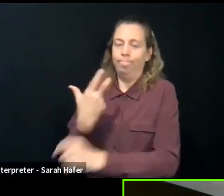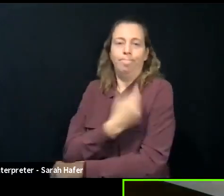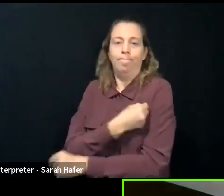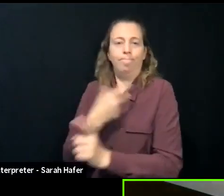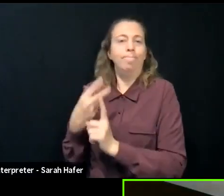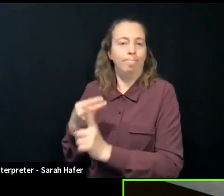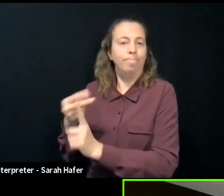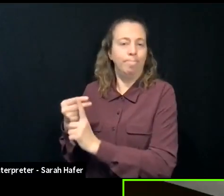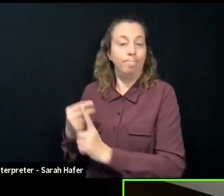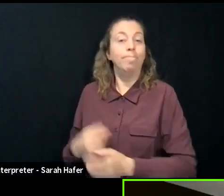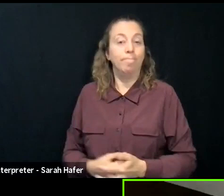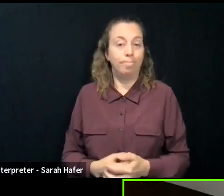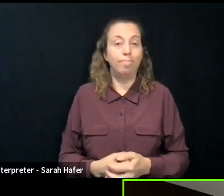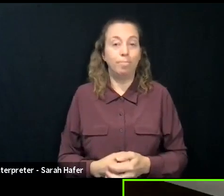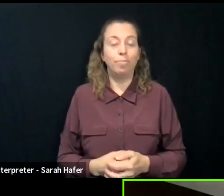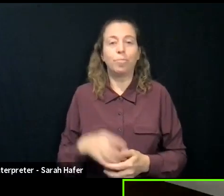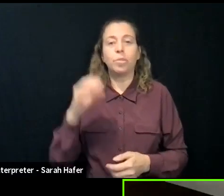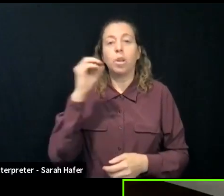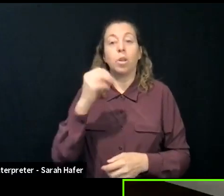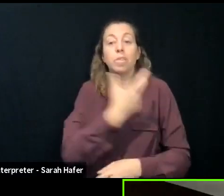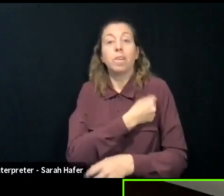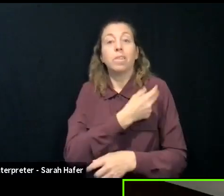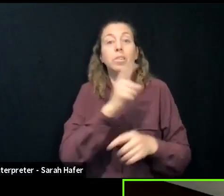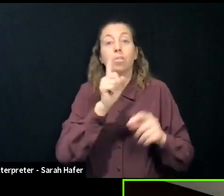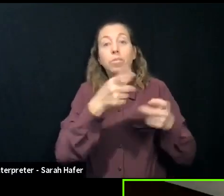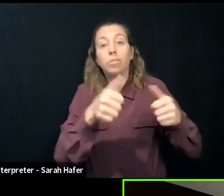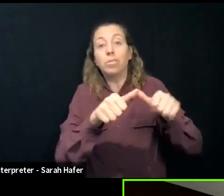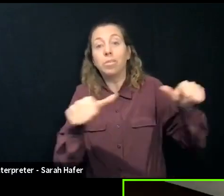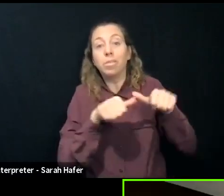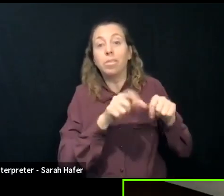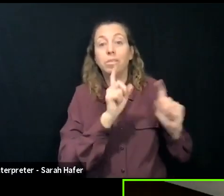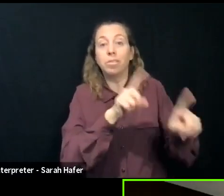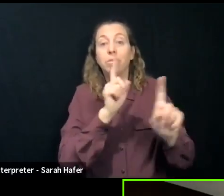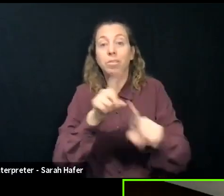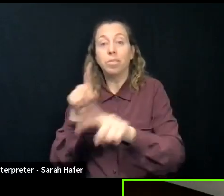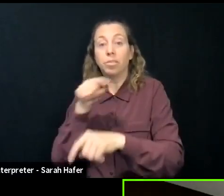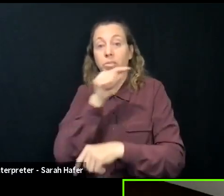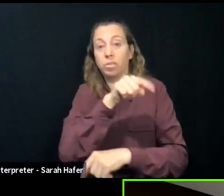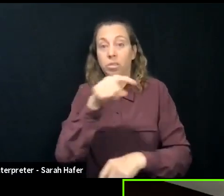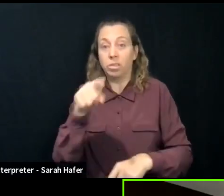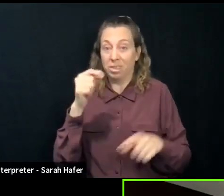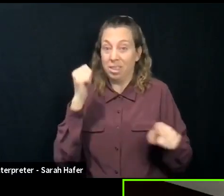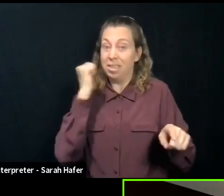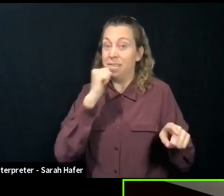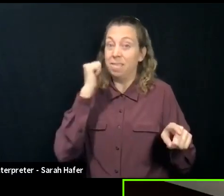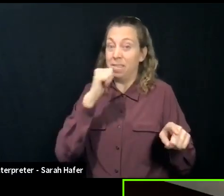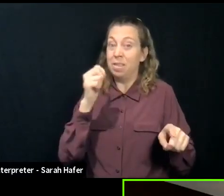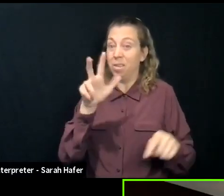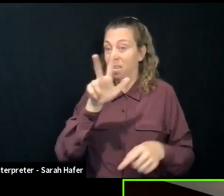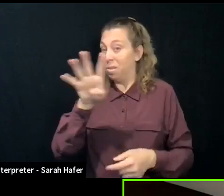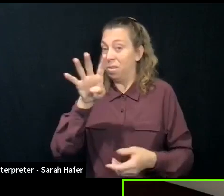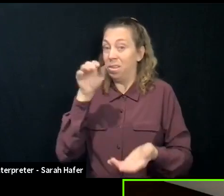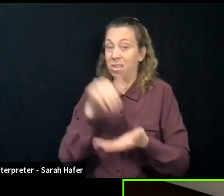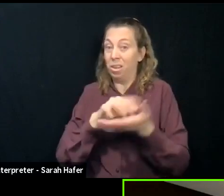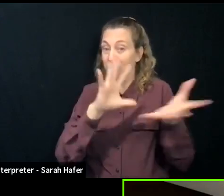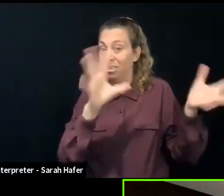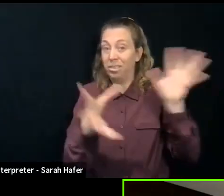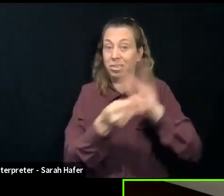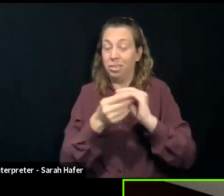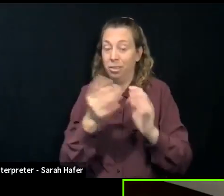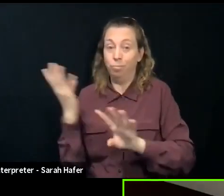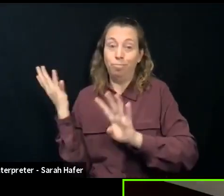administering an average of 34,000 doses of COVID-19 vaccine every day.